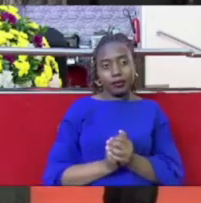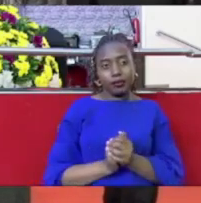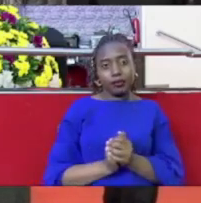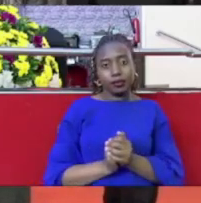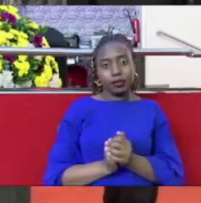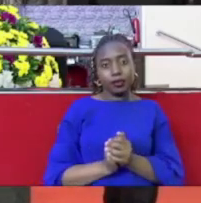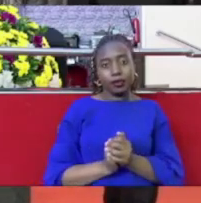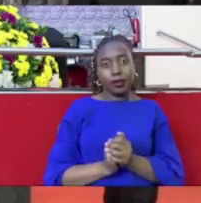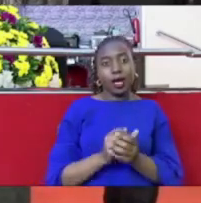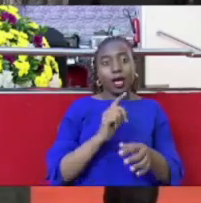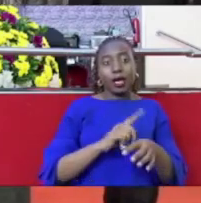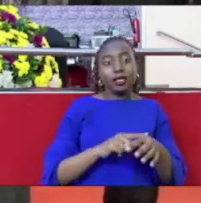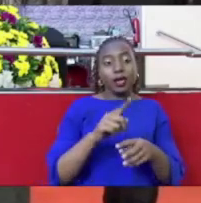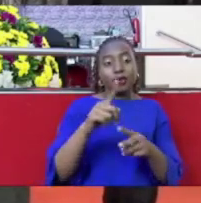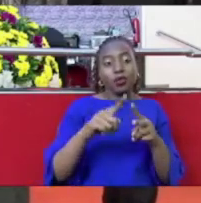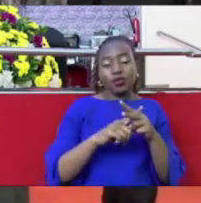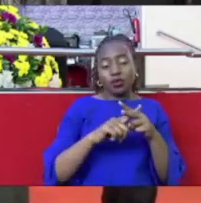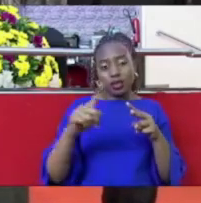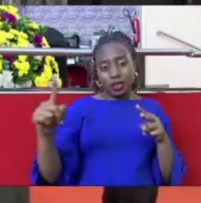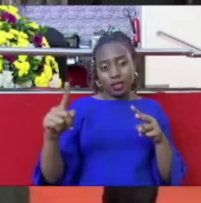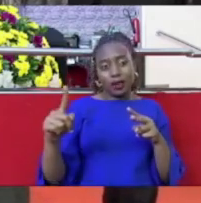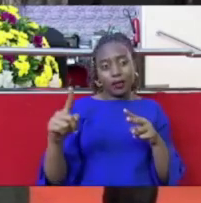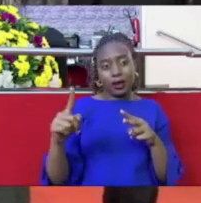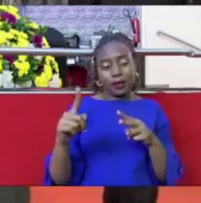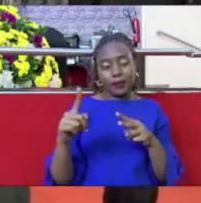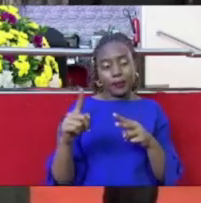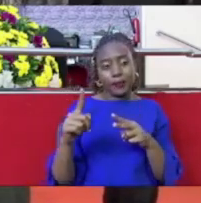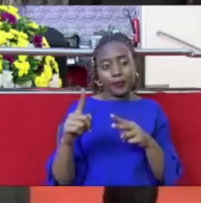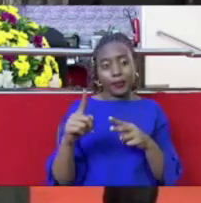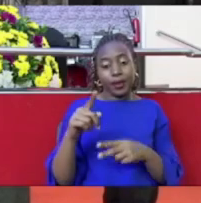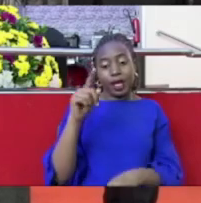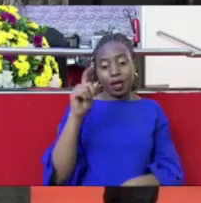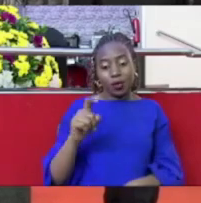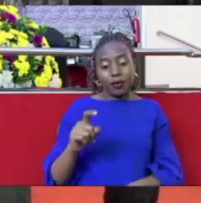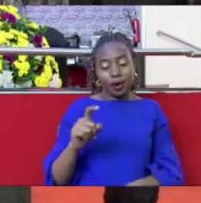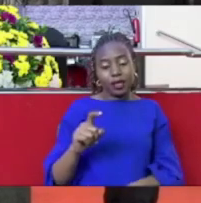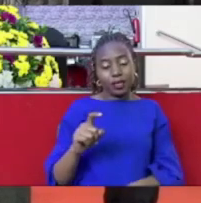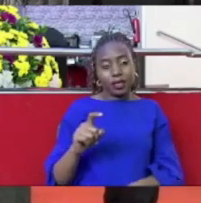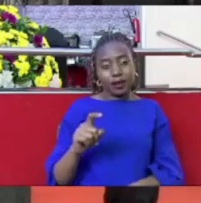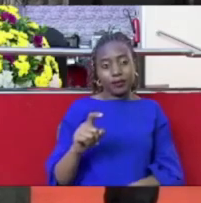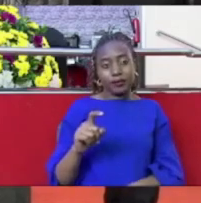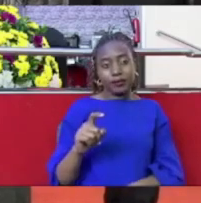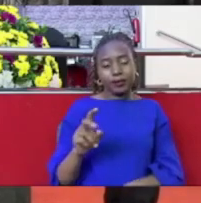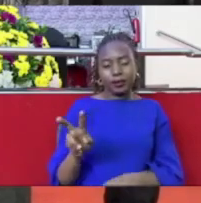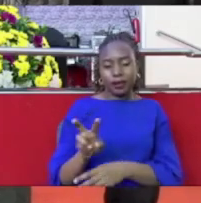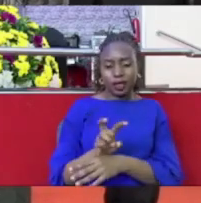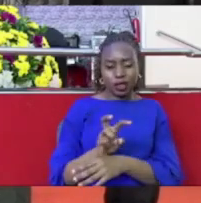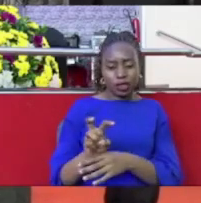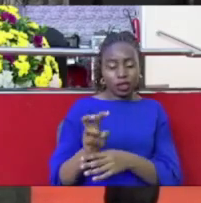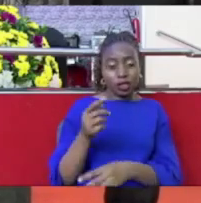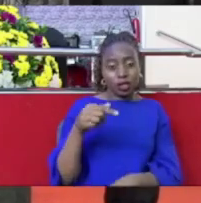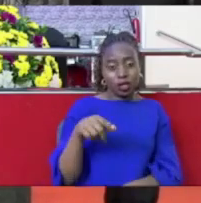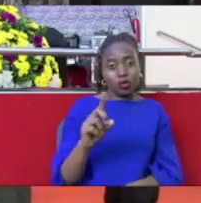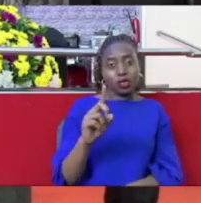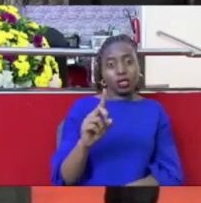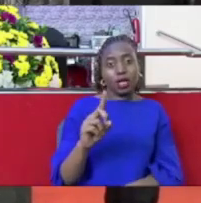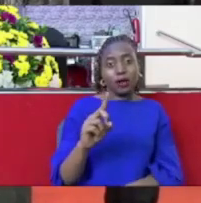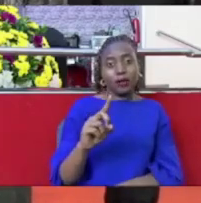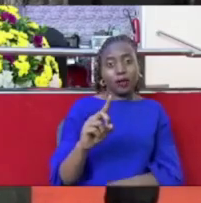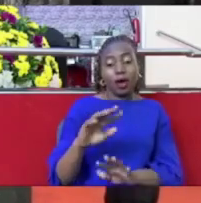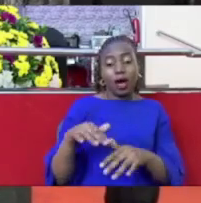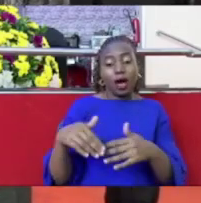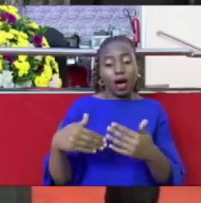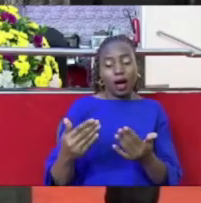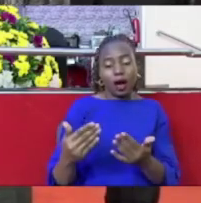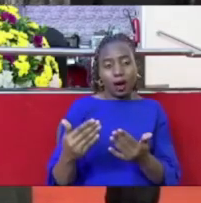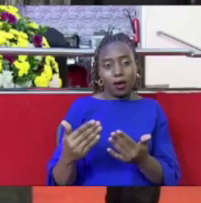and you start running away, you should help yourself by checking, how is my walk with the Lord?